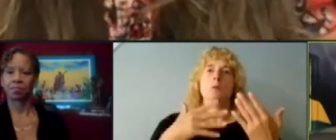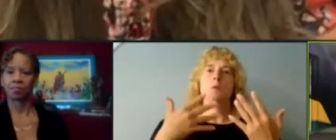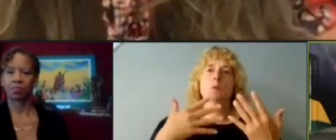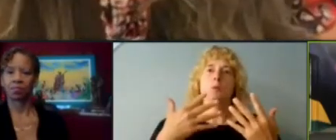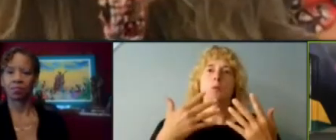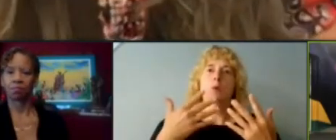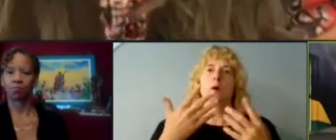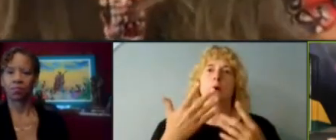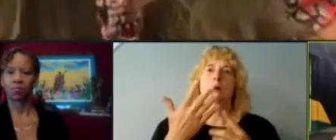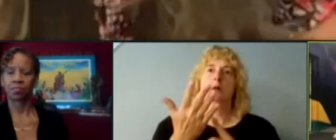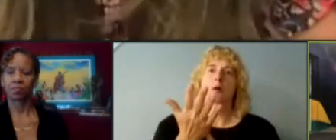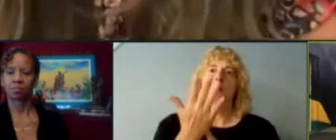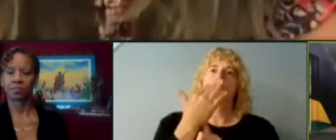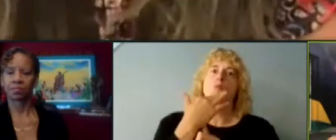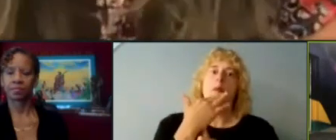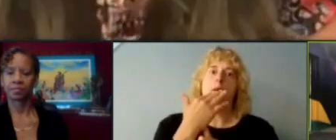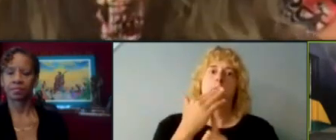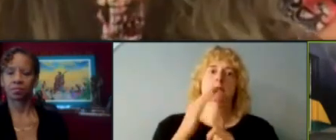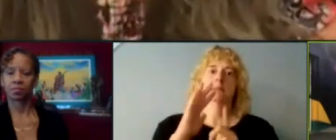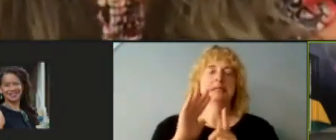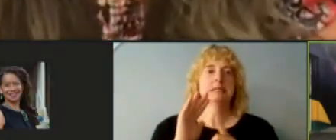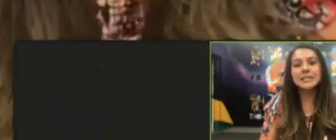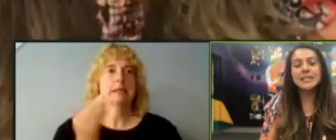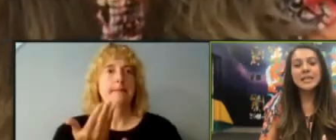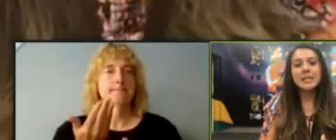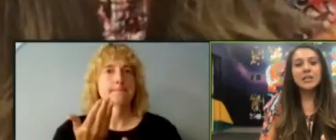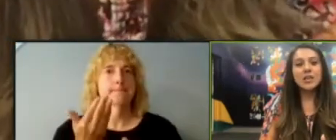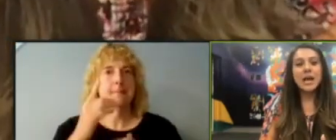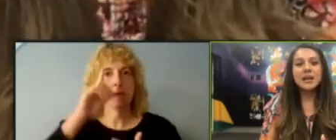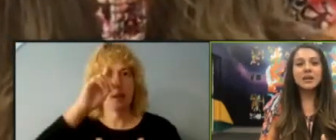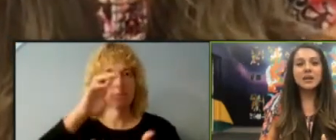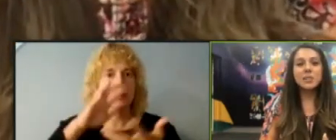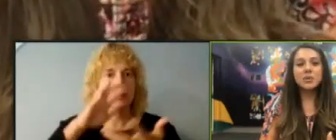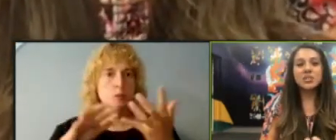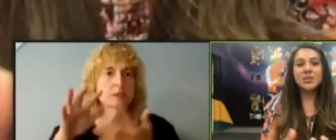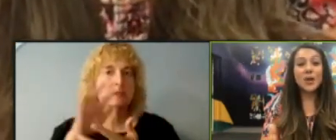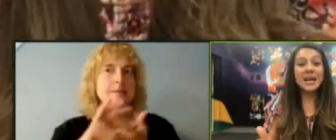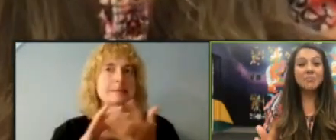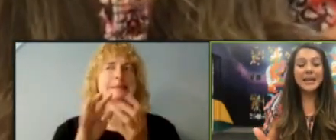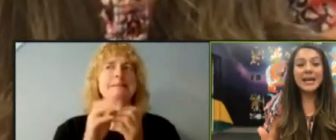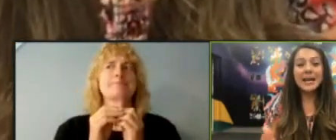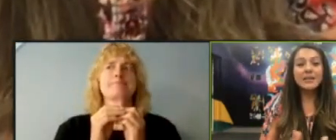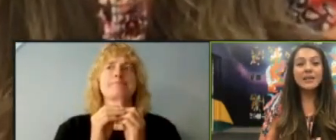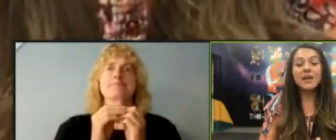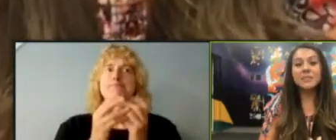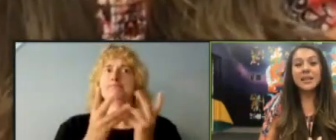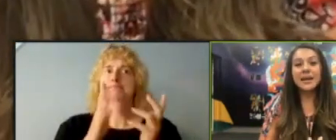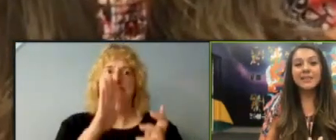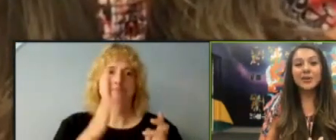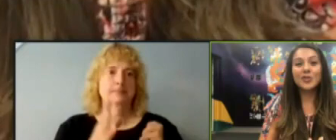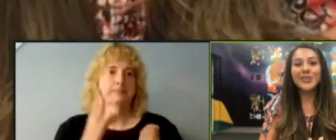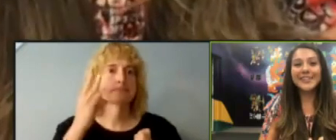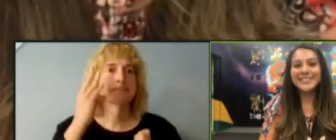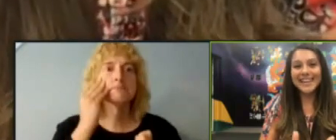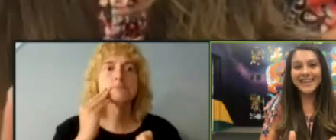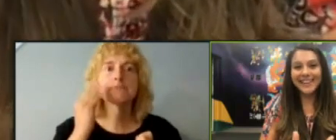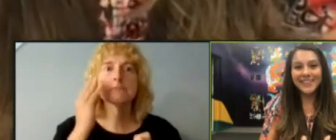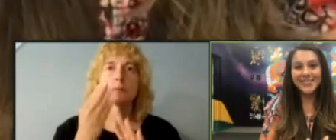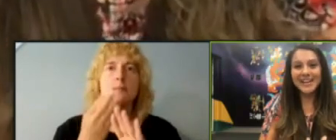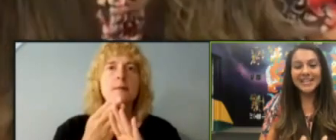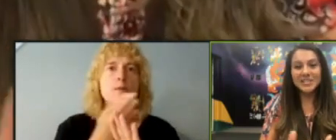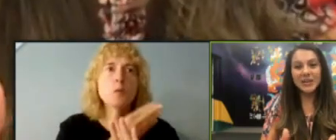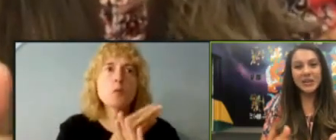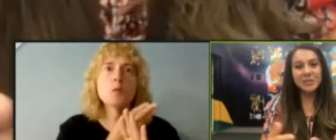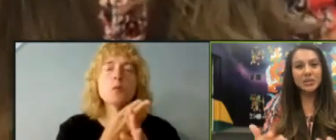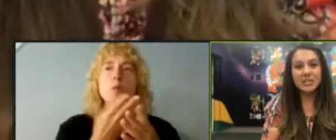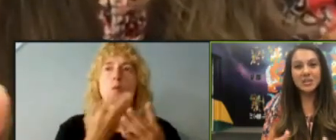We're in uncharted territories. There is not a prescribed plan that COVID is taking,